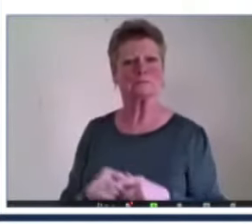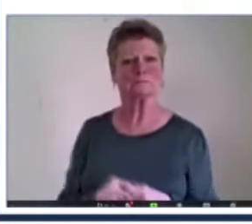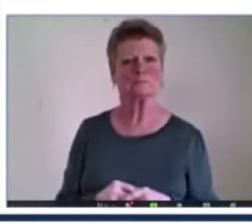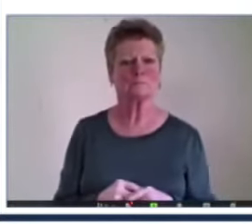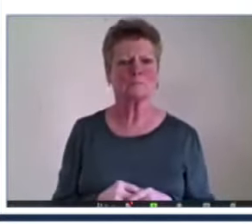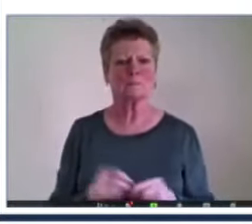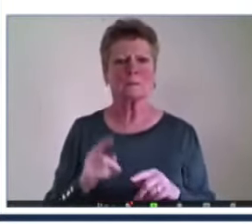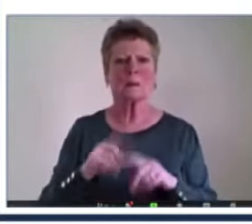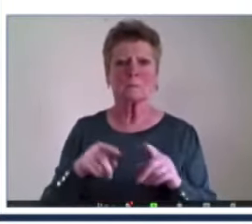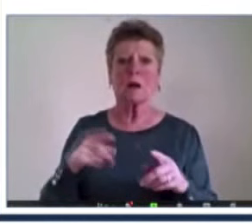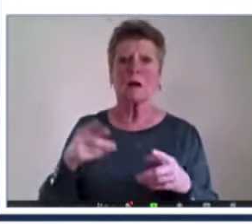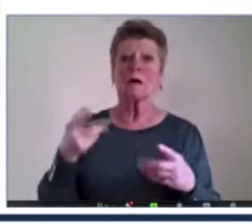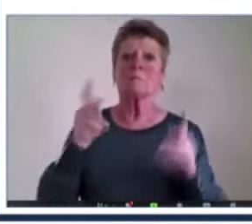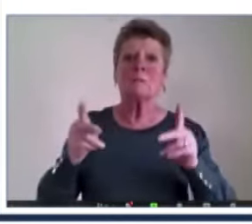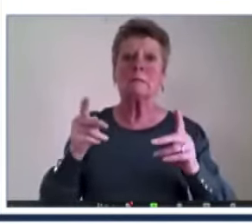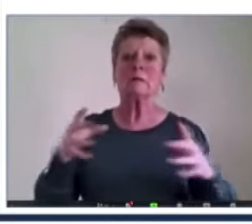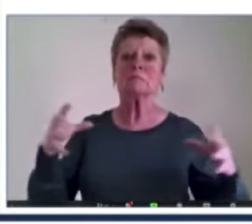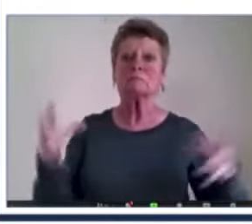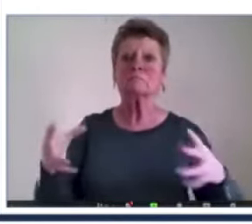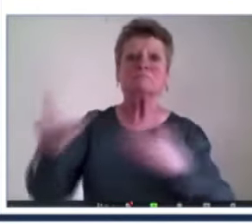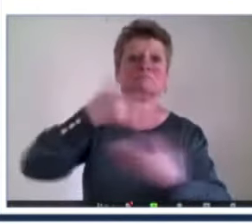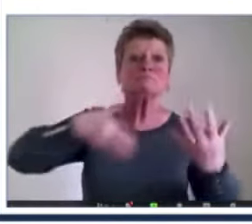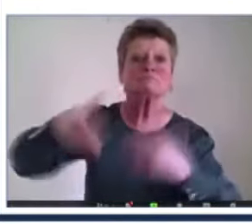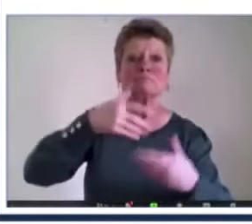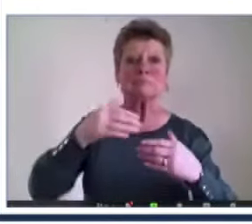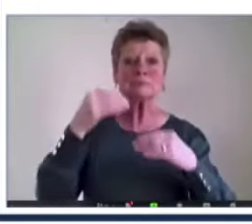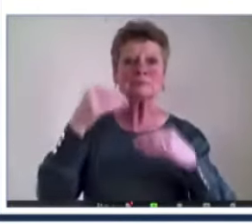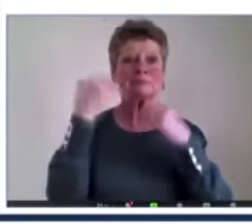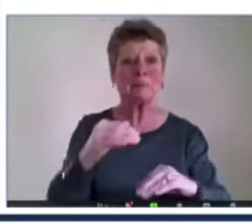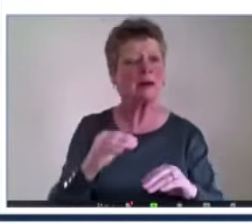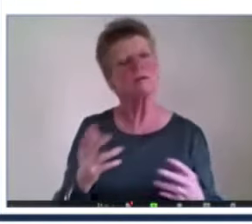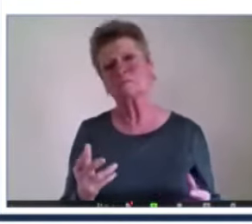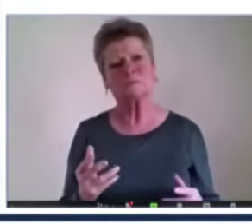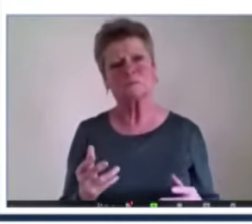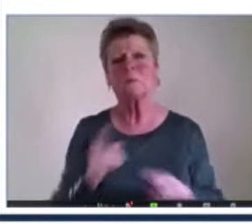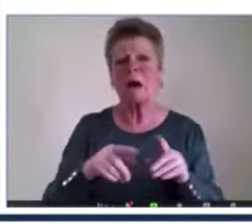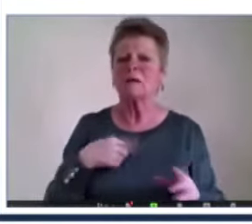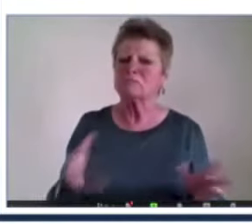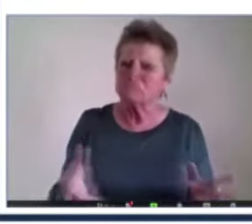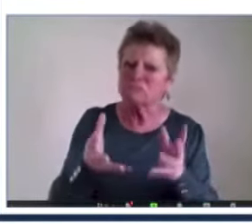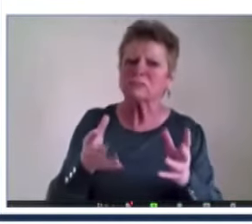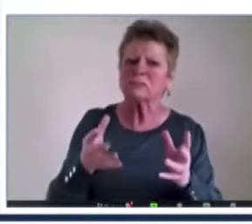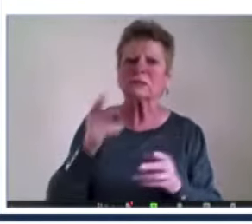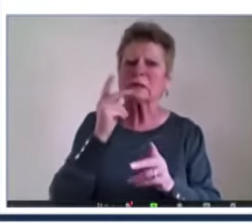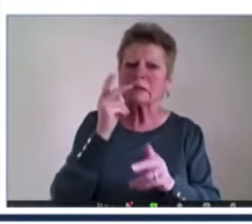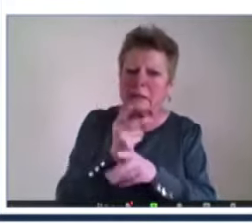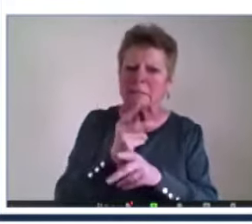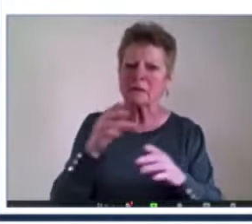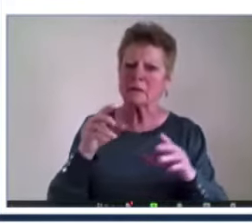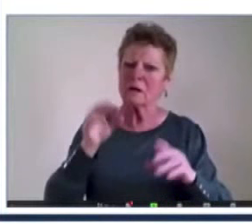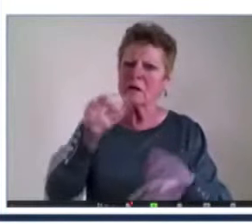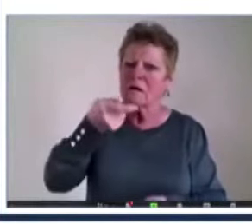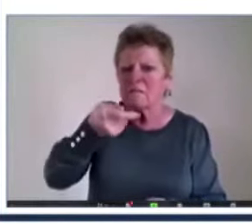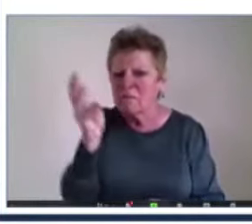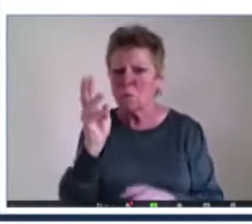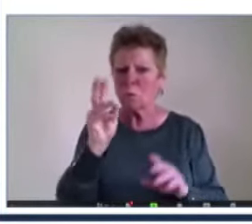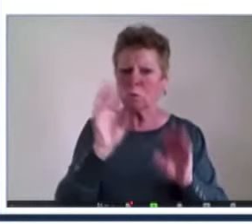anymore, but I still strongly recommend that you keep your gatherings small and your social circles